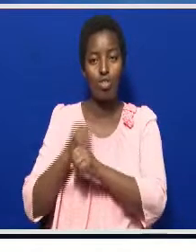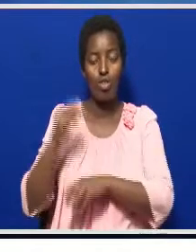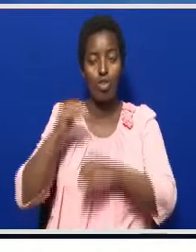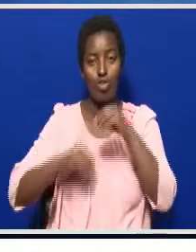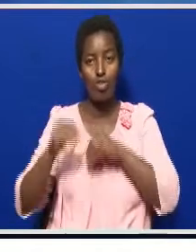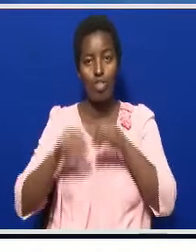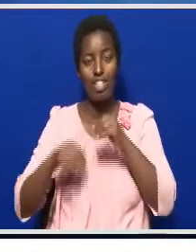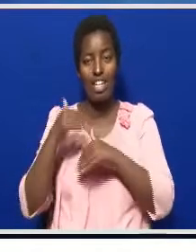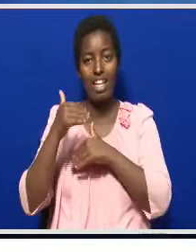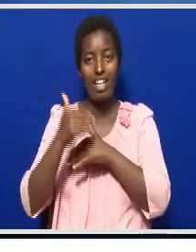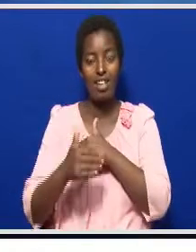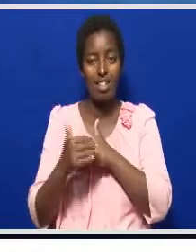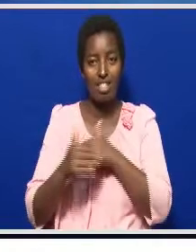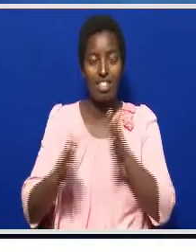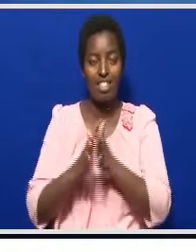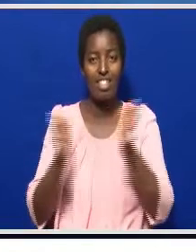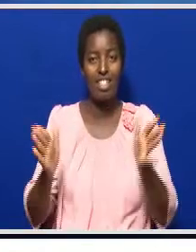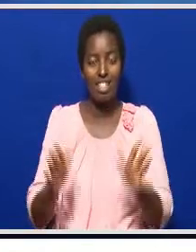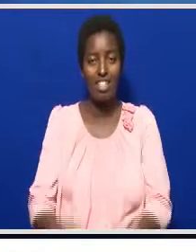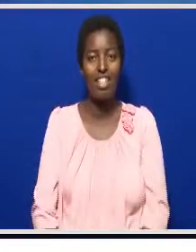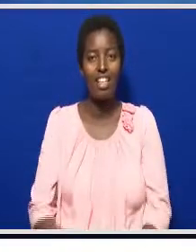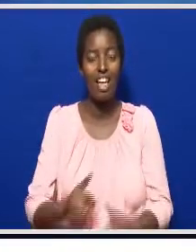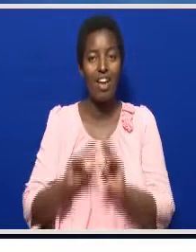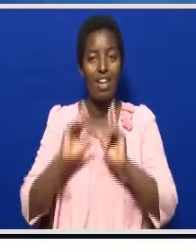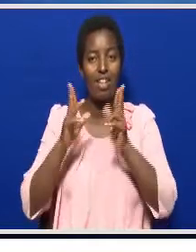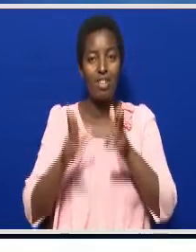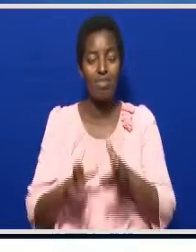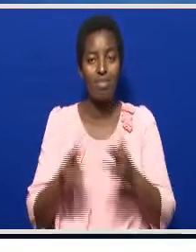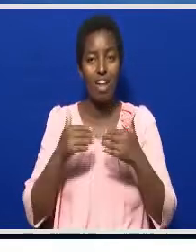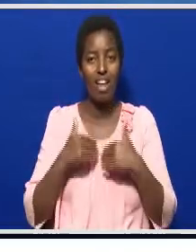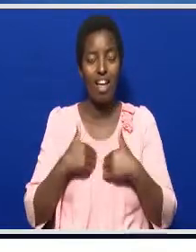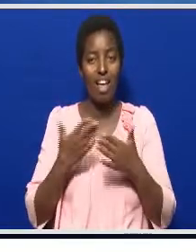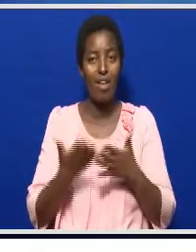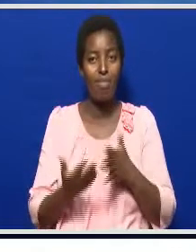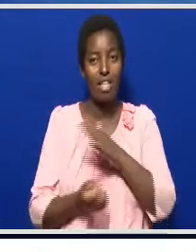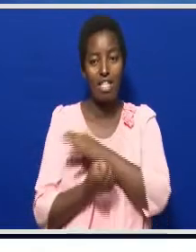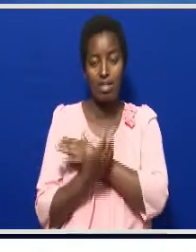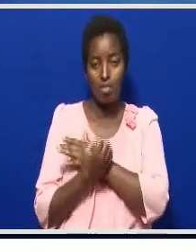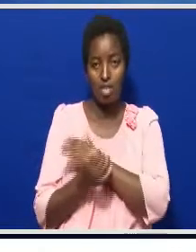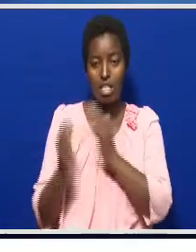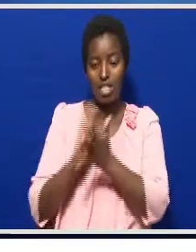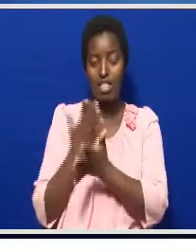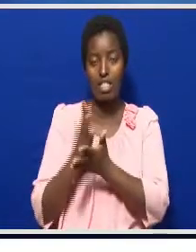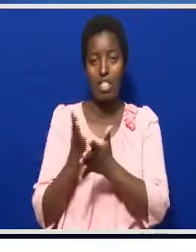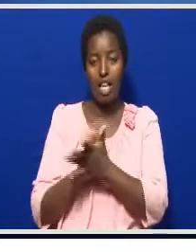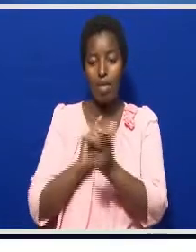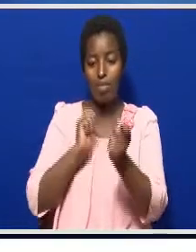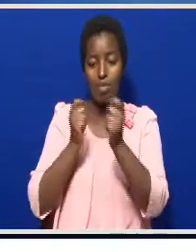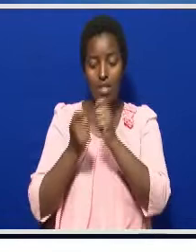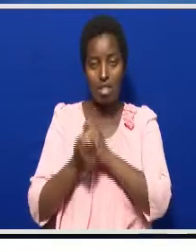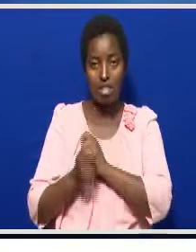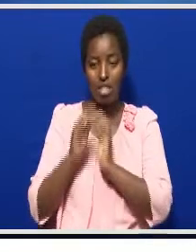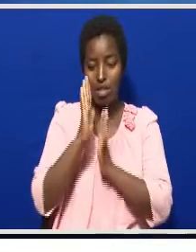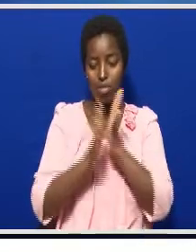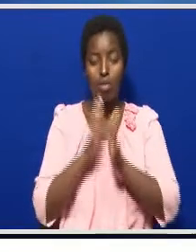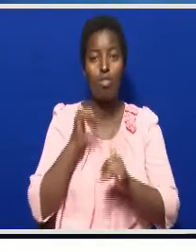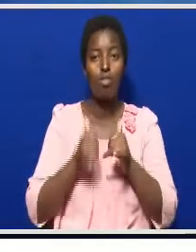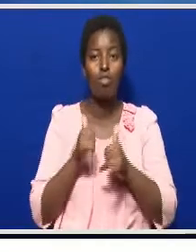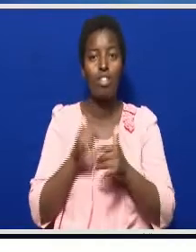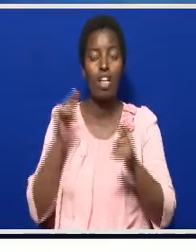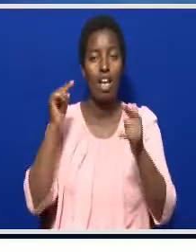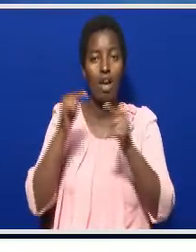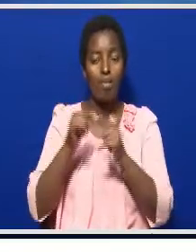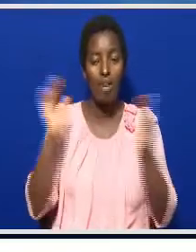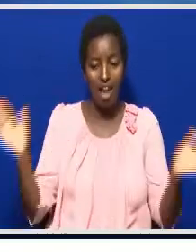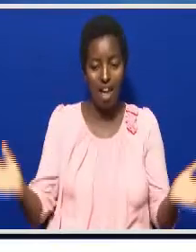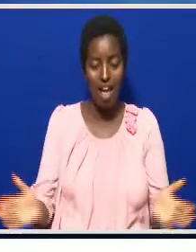voting in the oncoming general election. As our reporter Maureen Wanjiru explains, some of the reforms strategies which are aimed